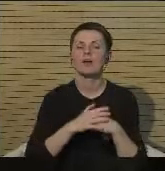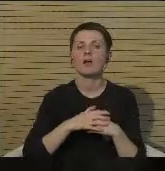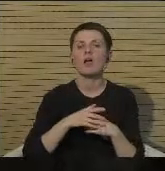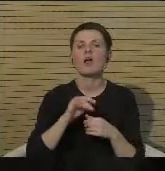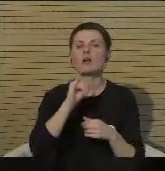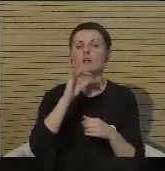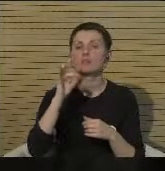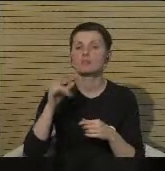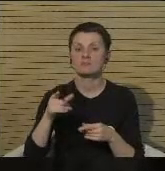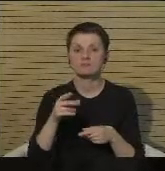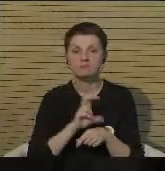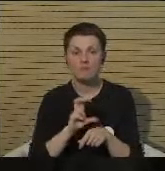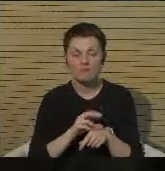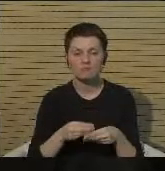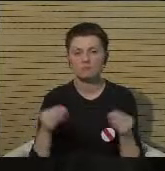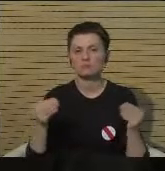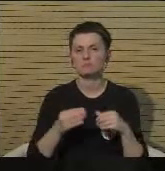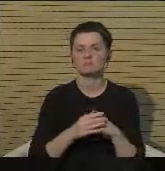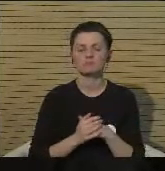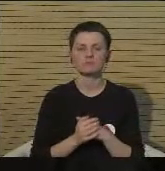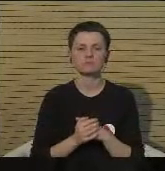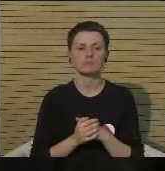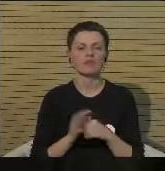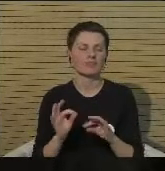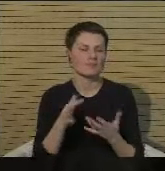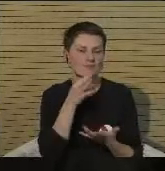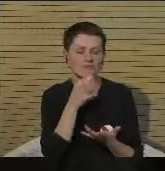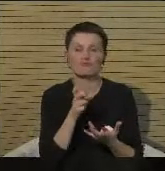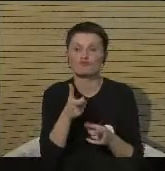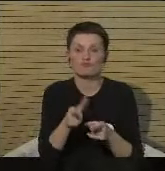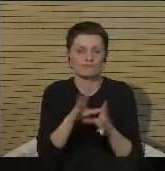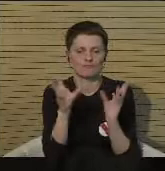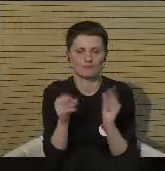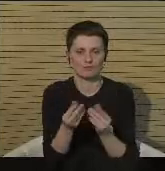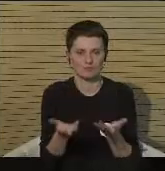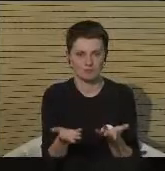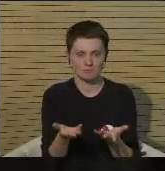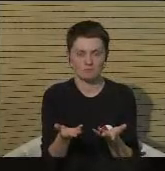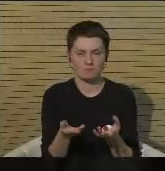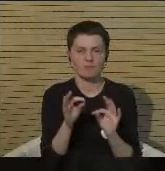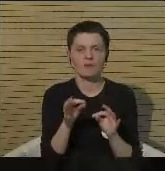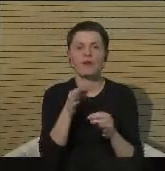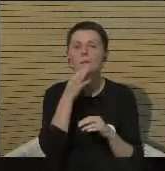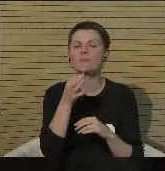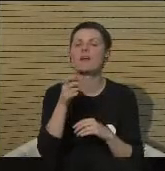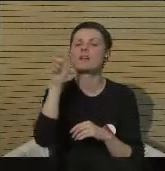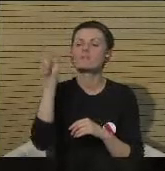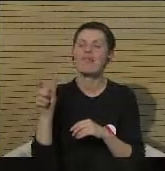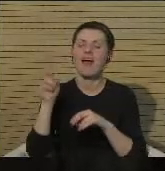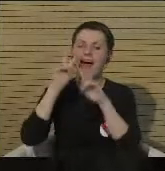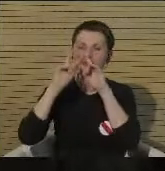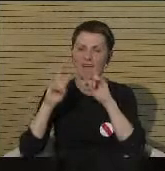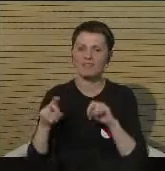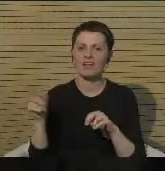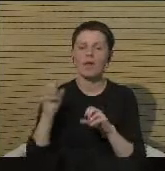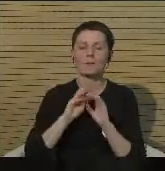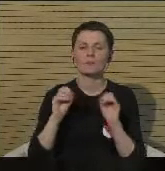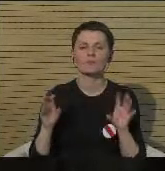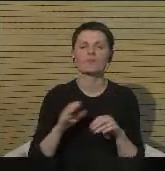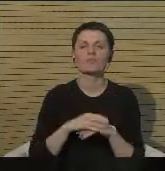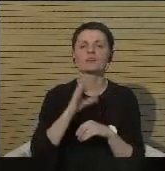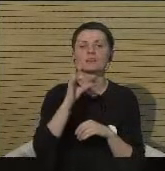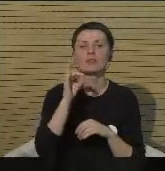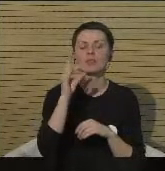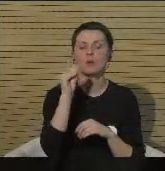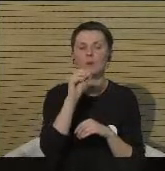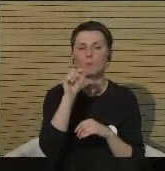of architecture, also IT, that is very state of the art. And now, where are we going? So